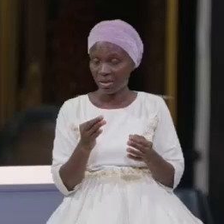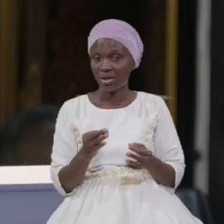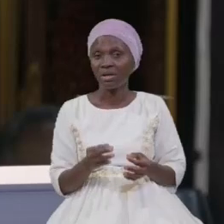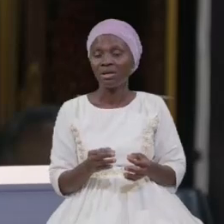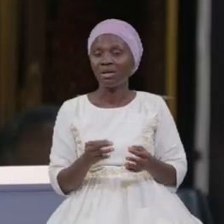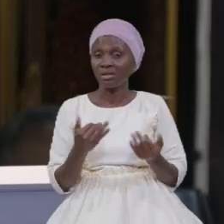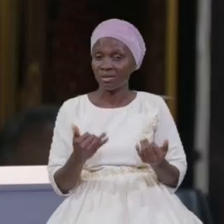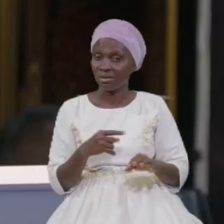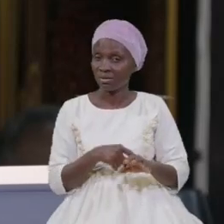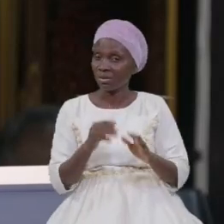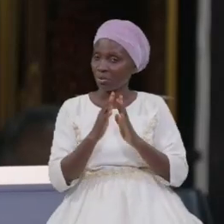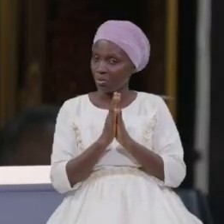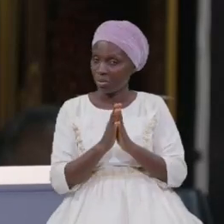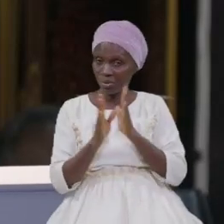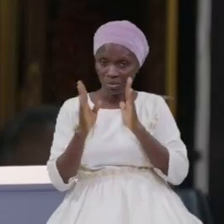you are.